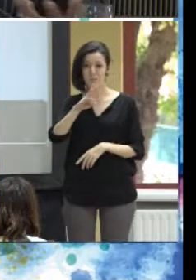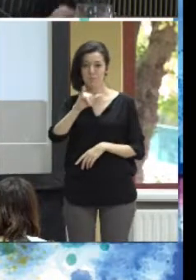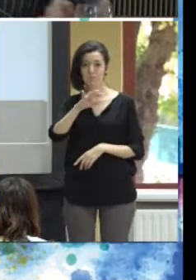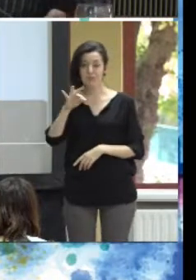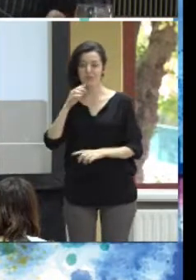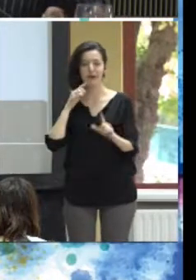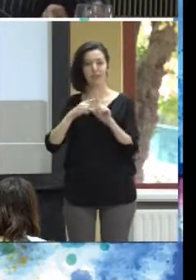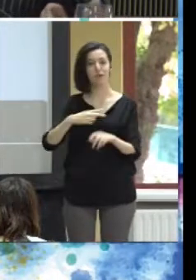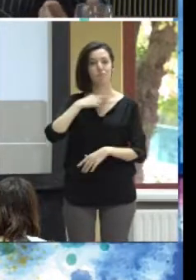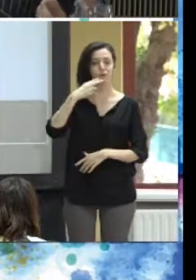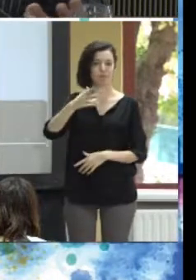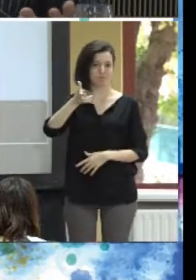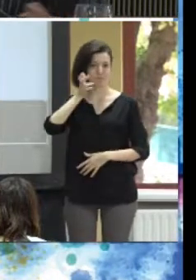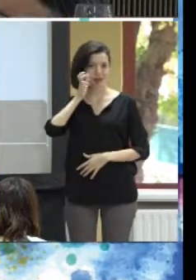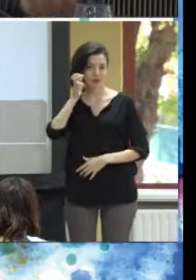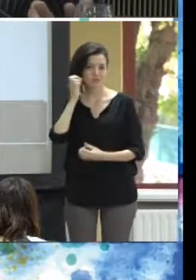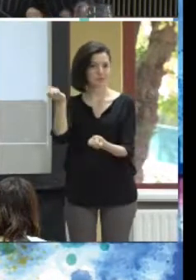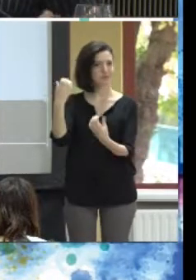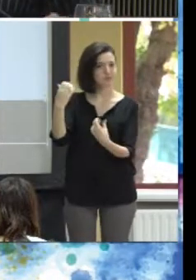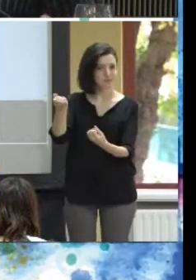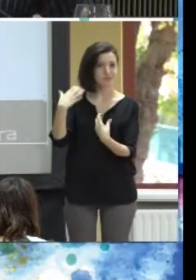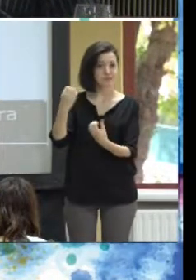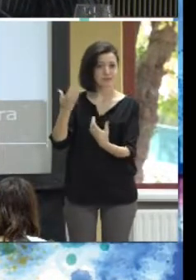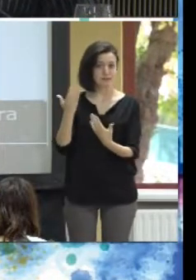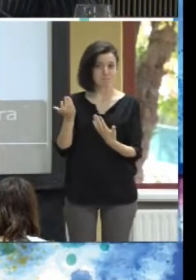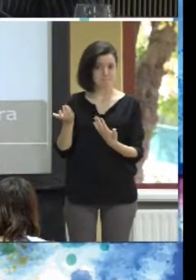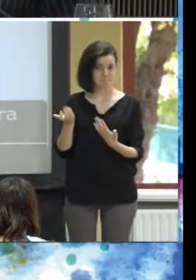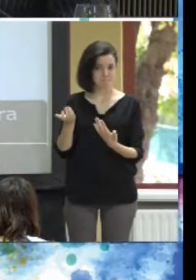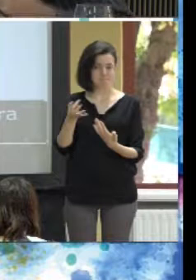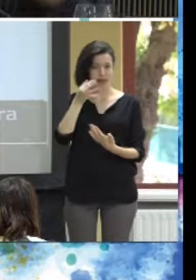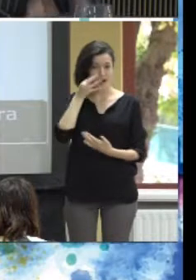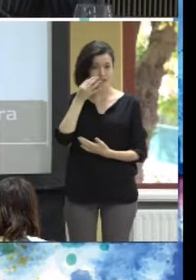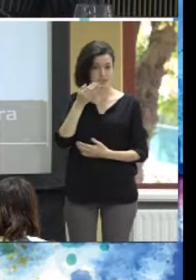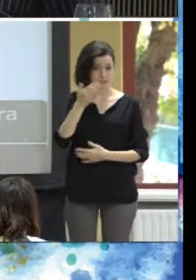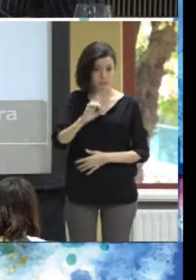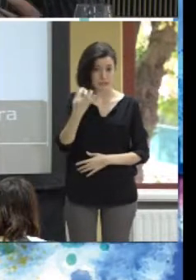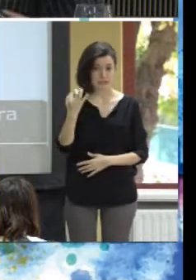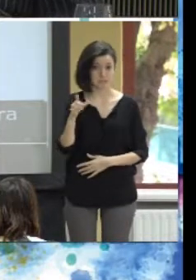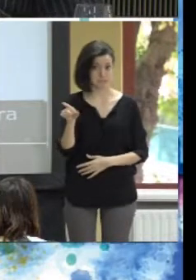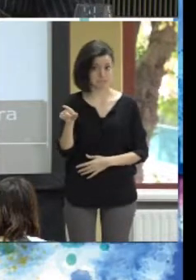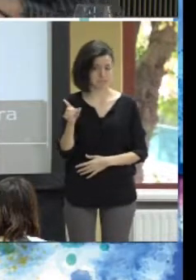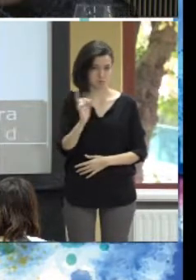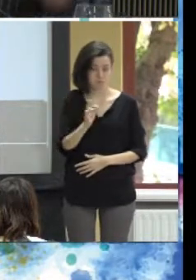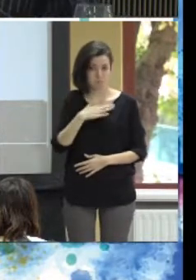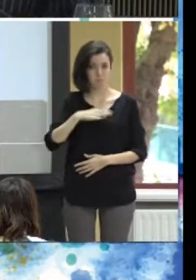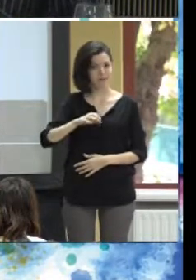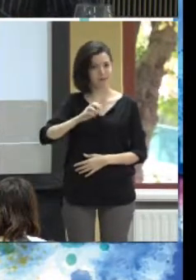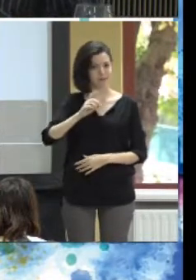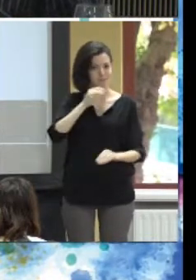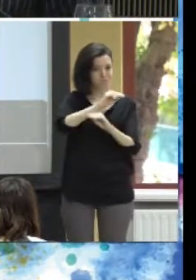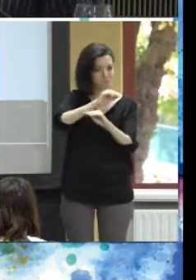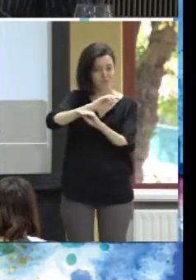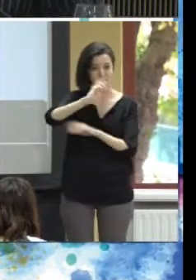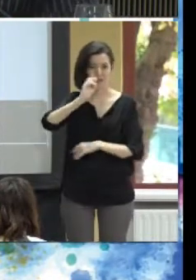adapt to new situations, if you want to put it that way. So our principle is basically always to keep it flexible. So therefore, we want to just give the